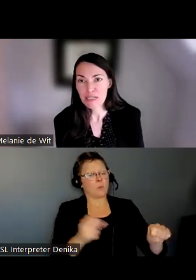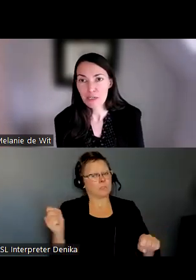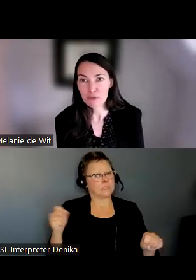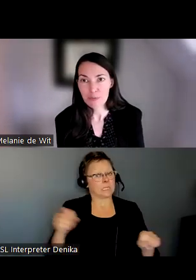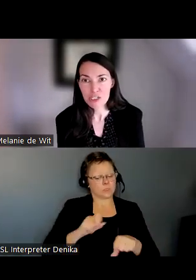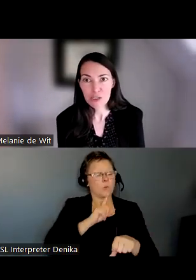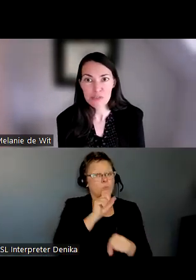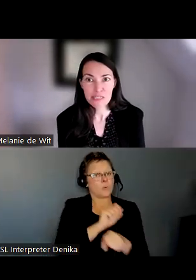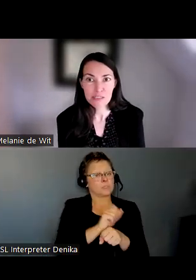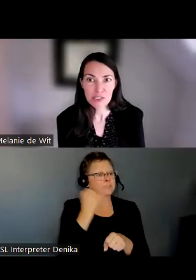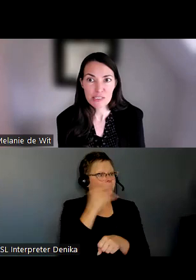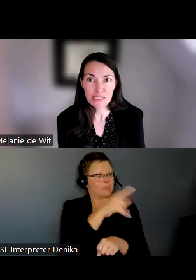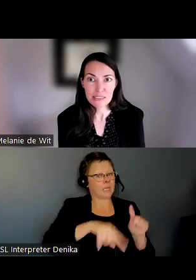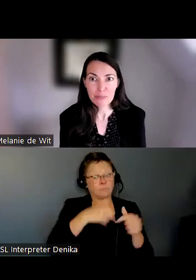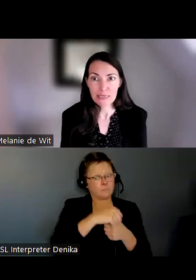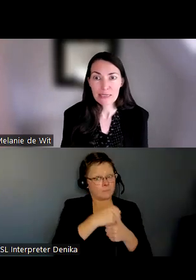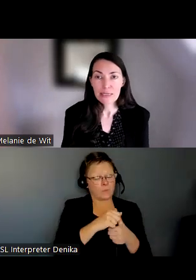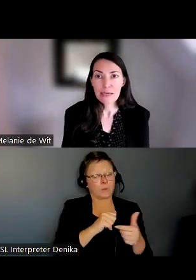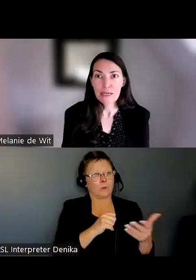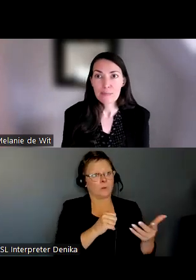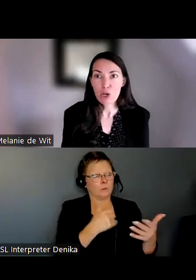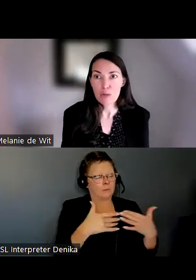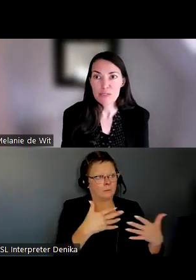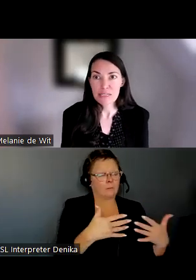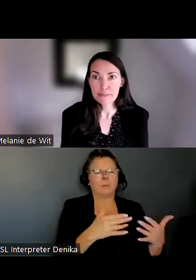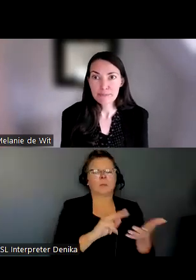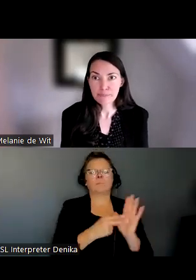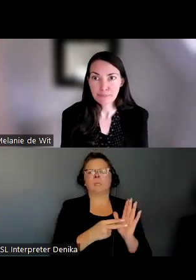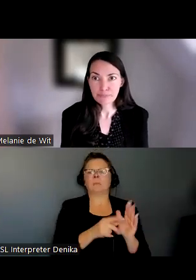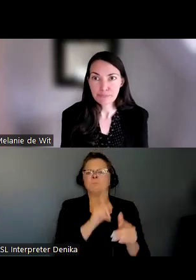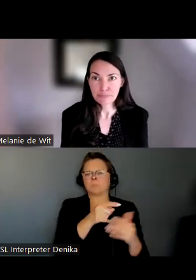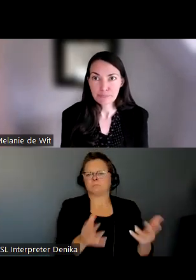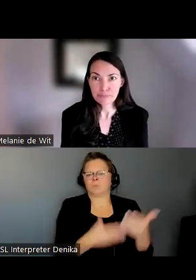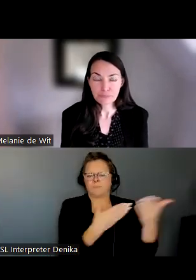to retain information. Those needs just need to be accommodated.